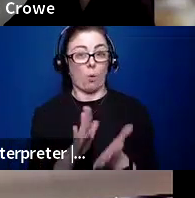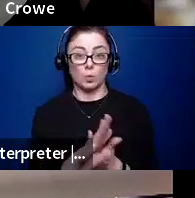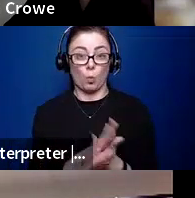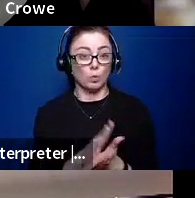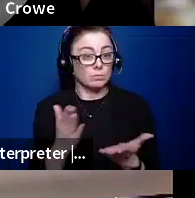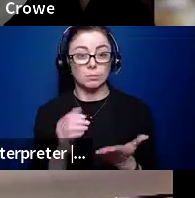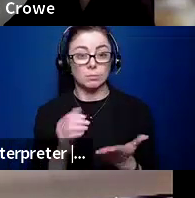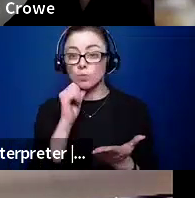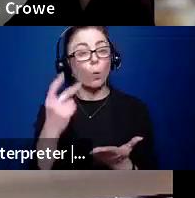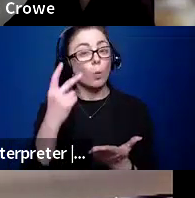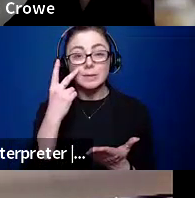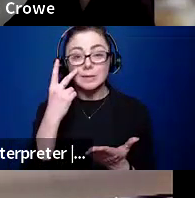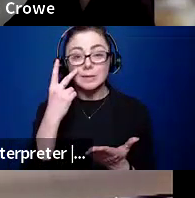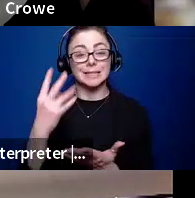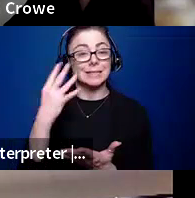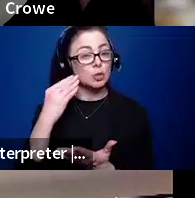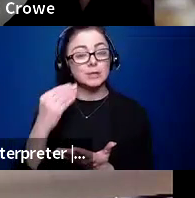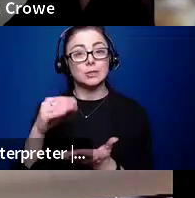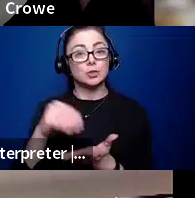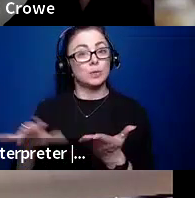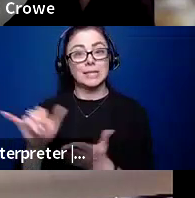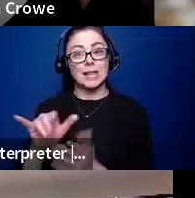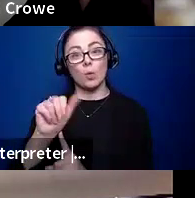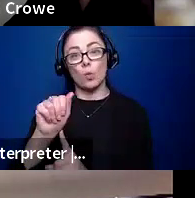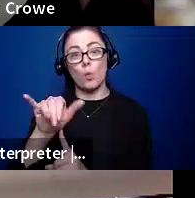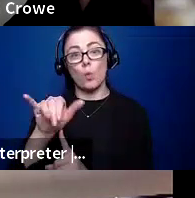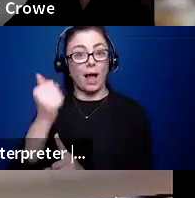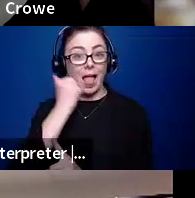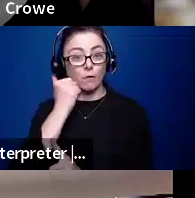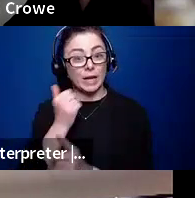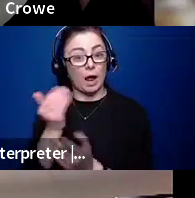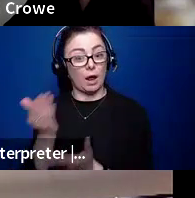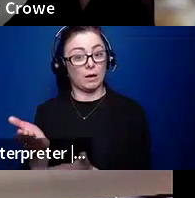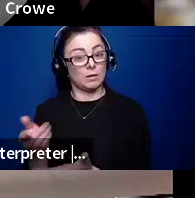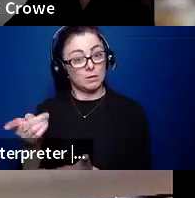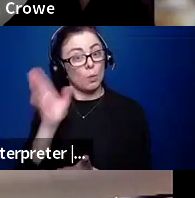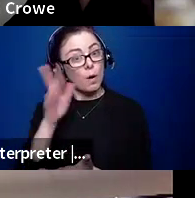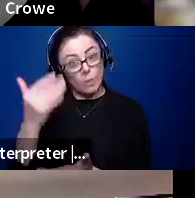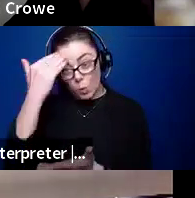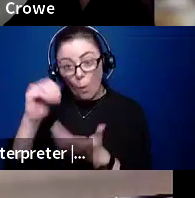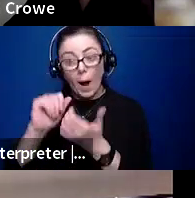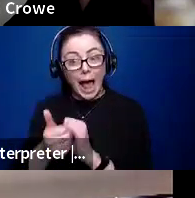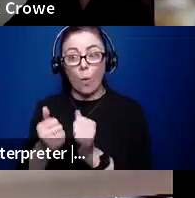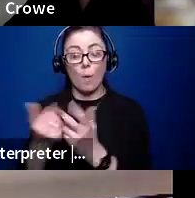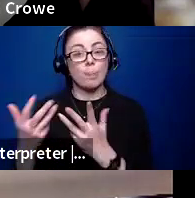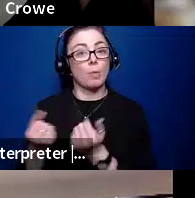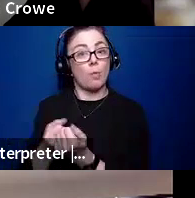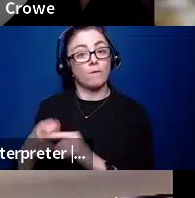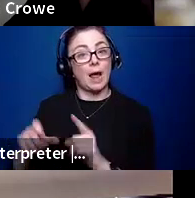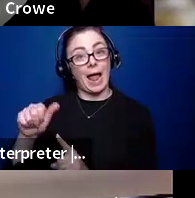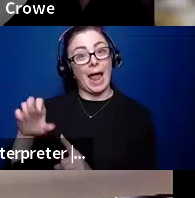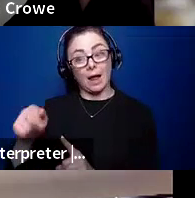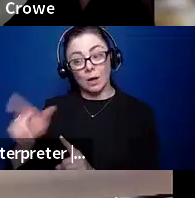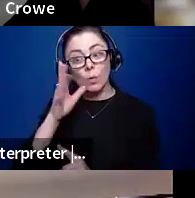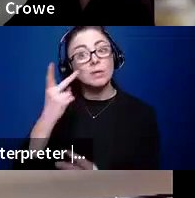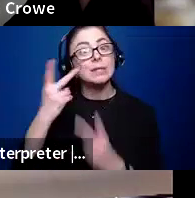like Raina every day. So are they going to have the know-how without a little bit of oversight from AEA who sees kids like my daughter all the